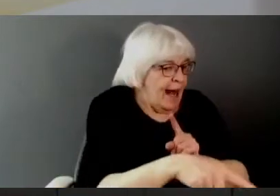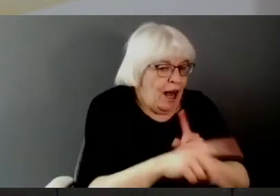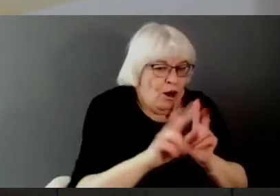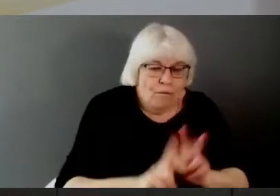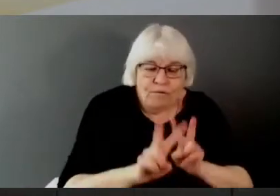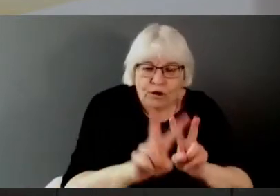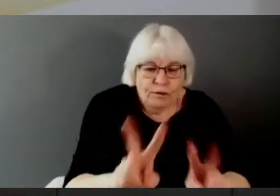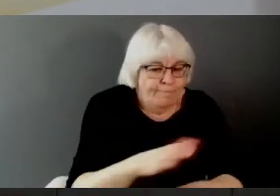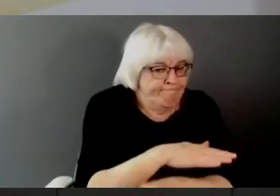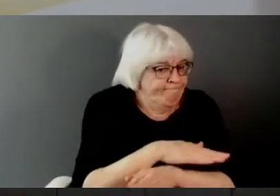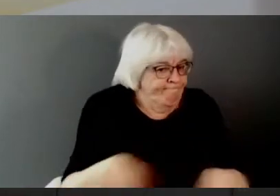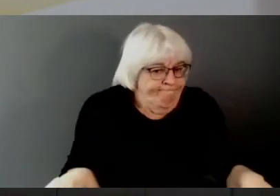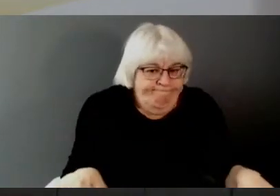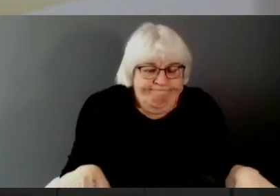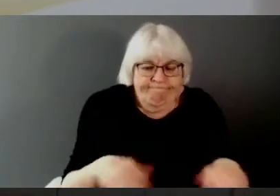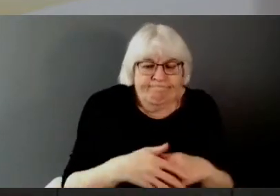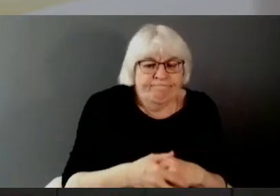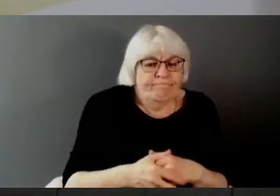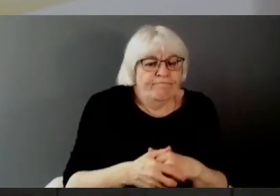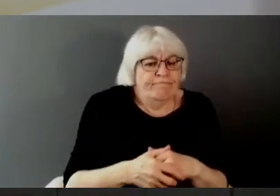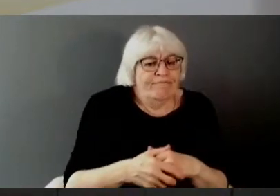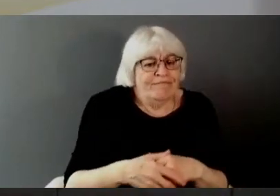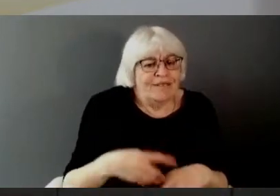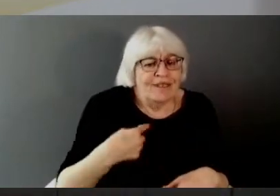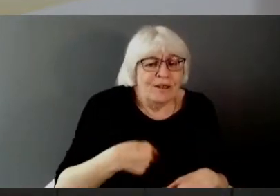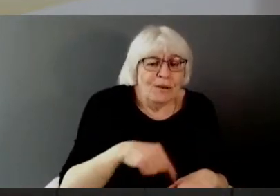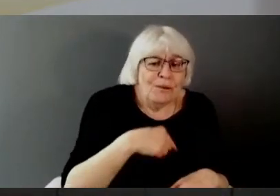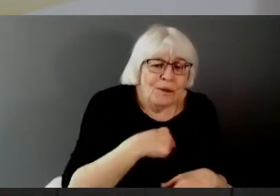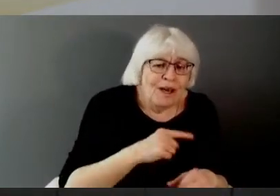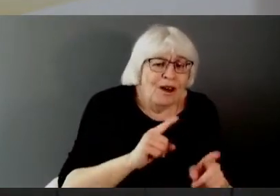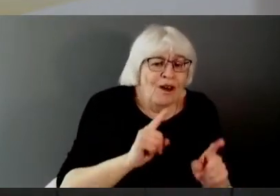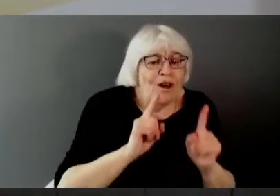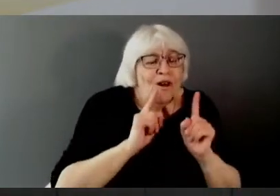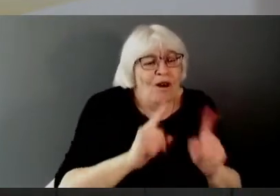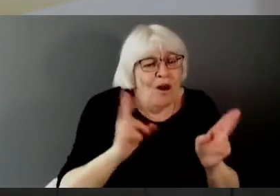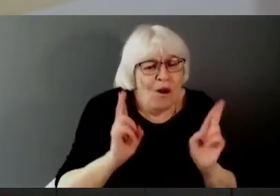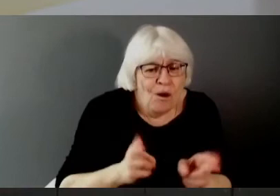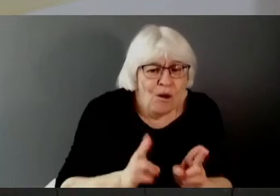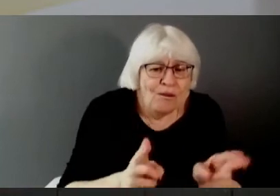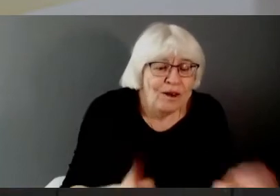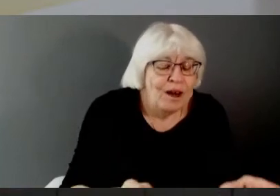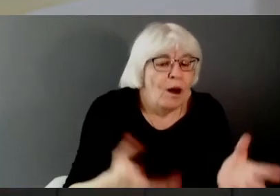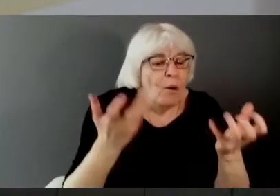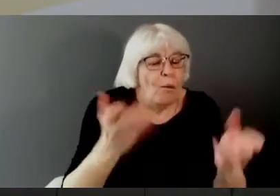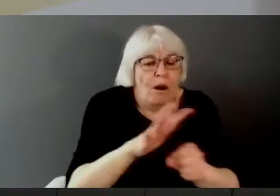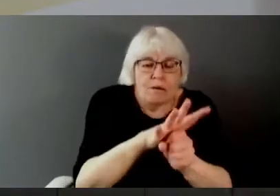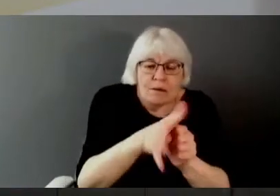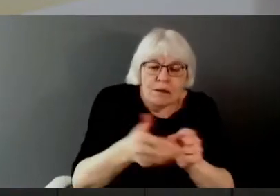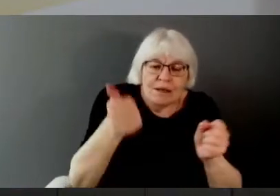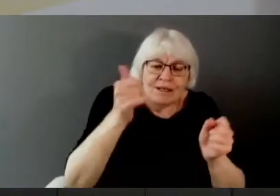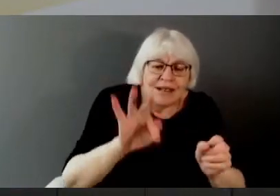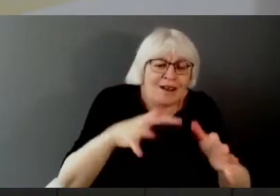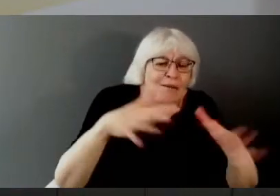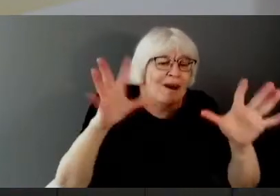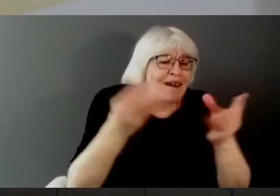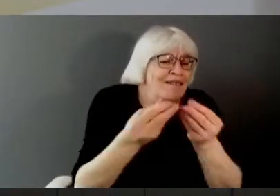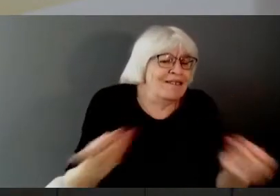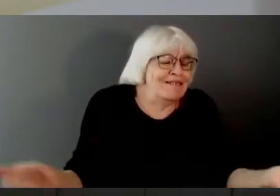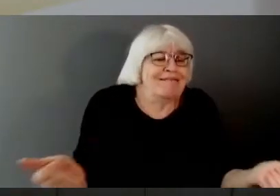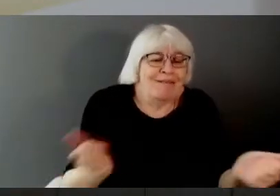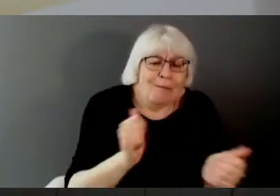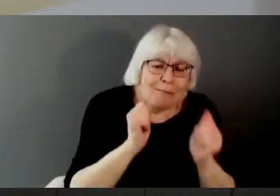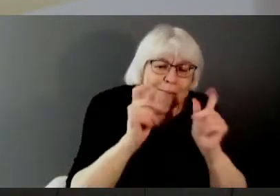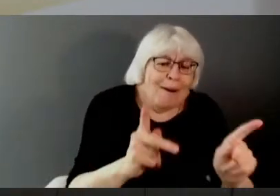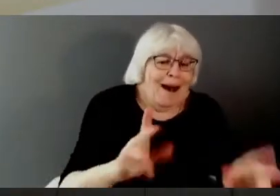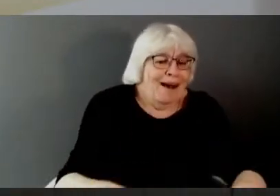Everyone wants this pandemic to be over and for our lives to return to normal. I had someone write to me and say, we really hope 2021 is